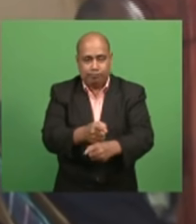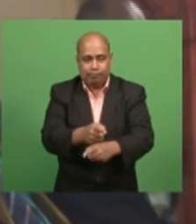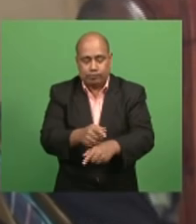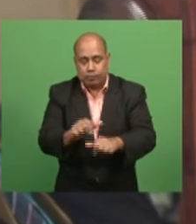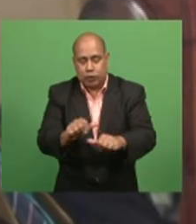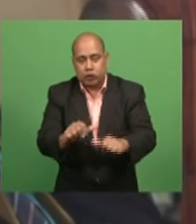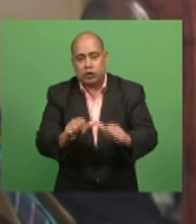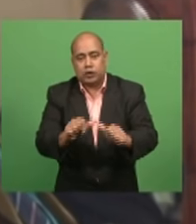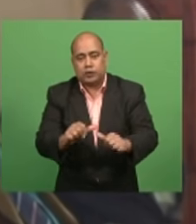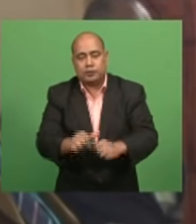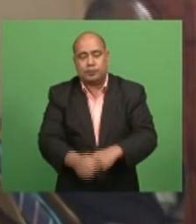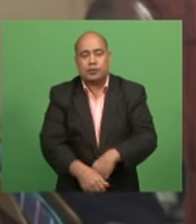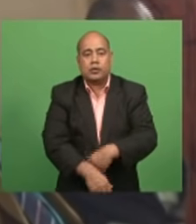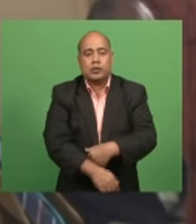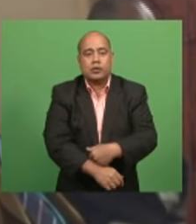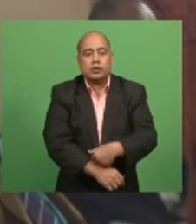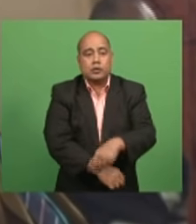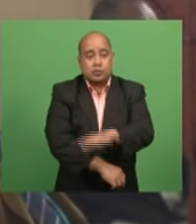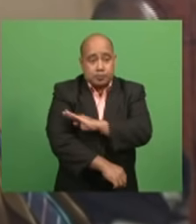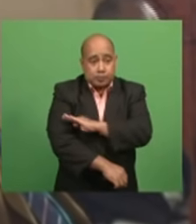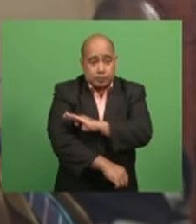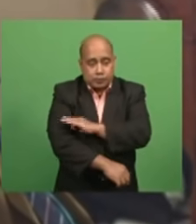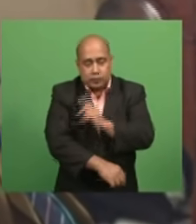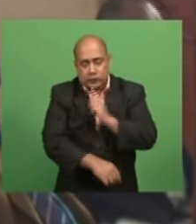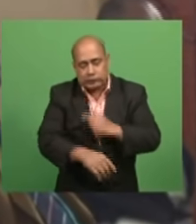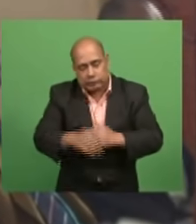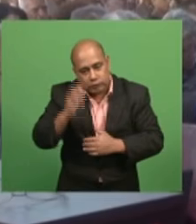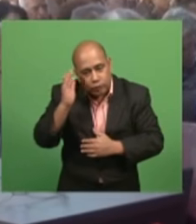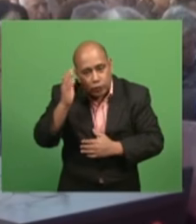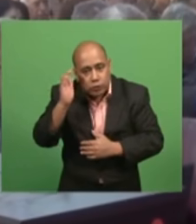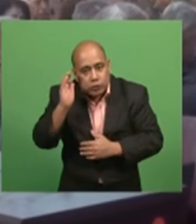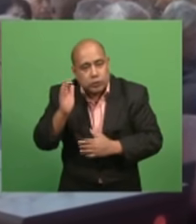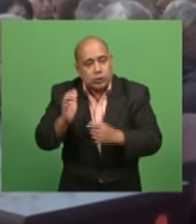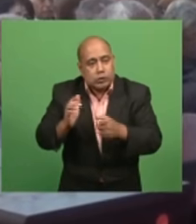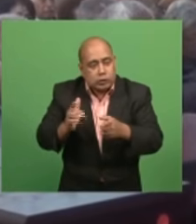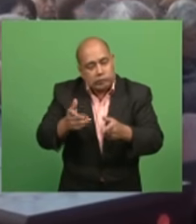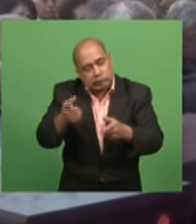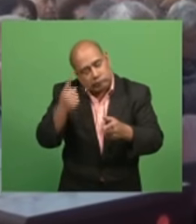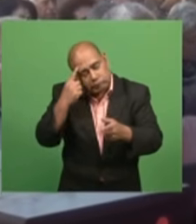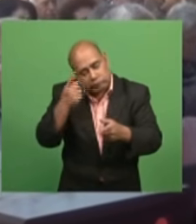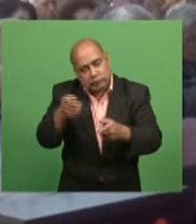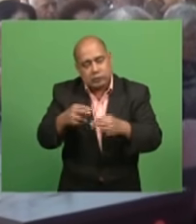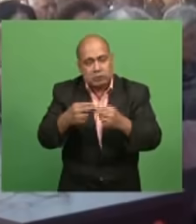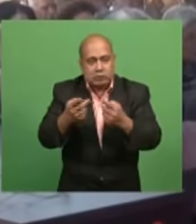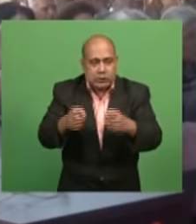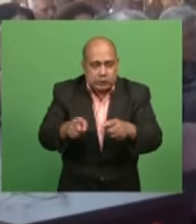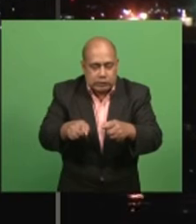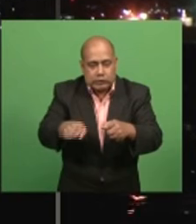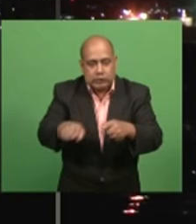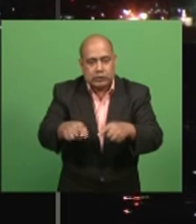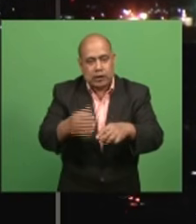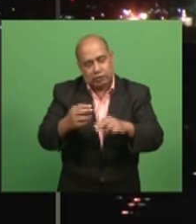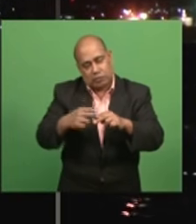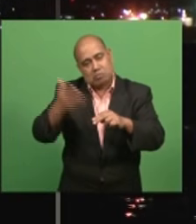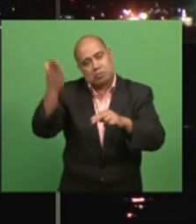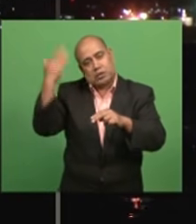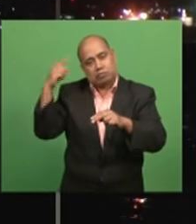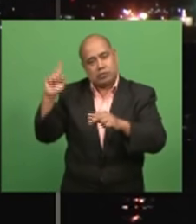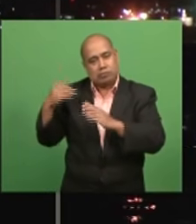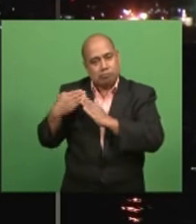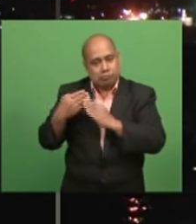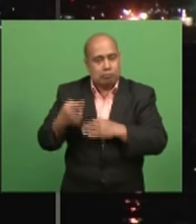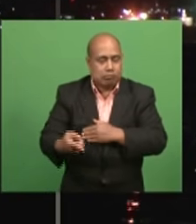extended his condolences to the family of Fiji's sixth Prime Minister in this difficult time.